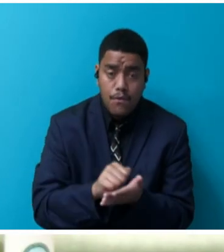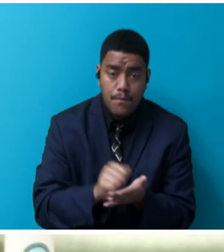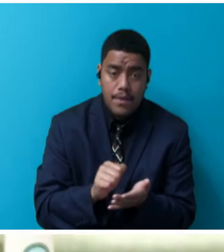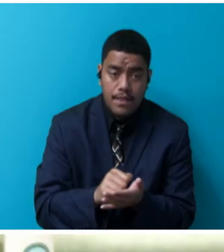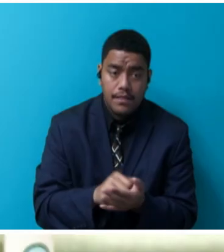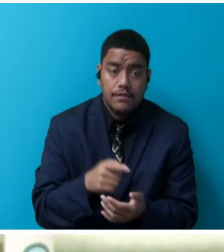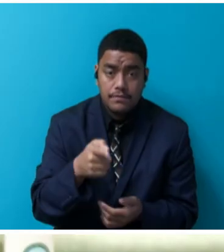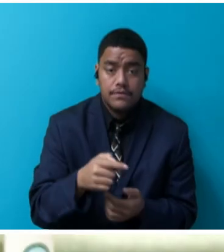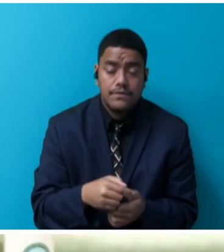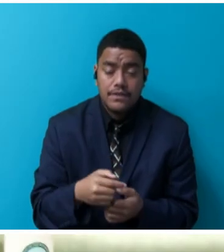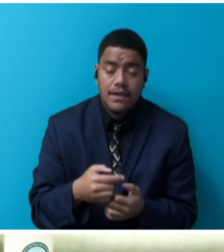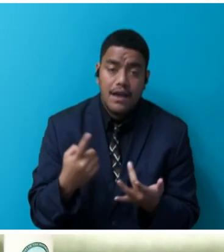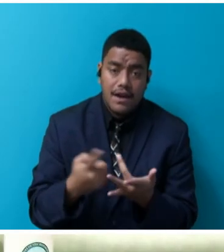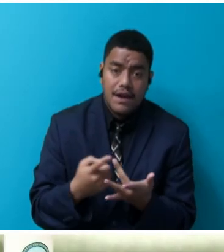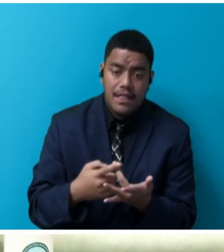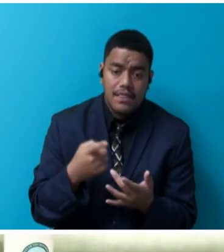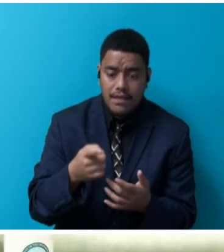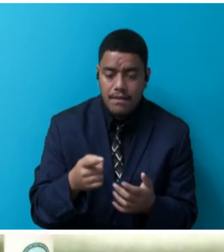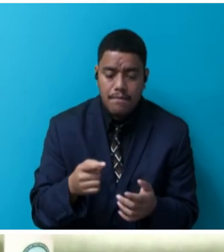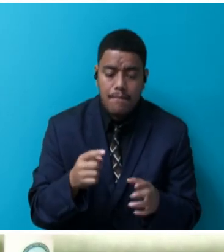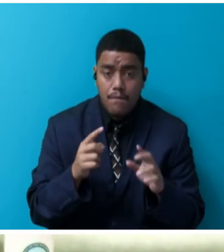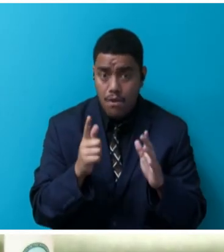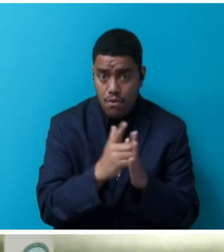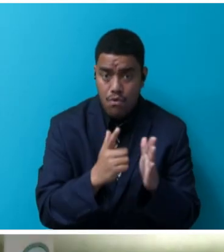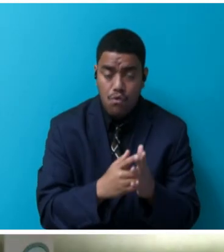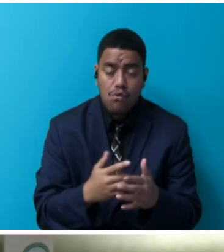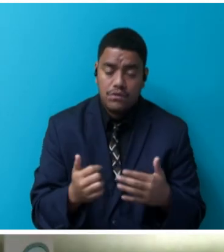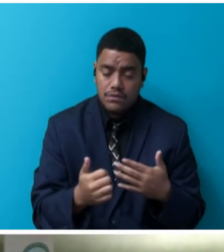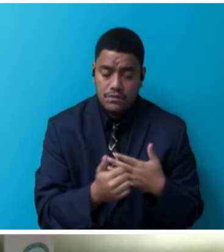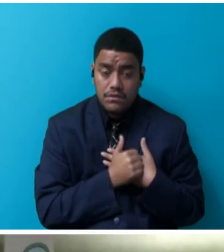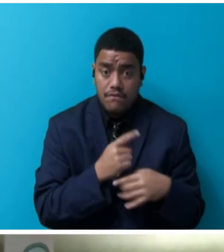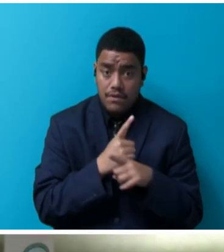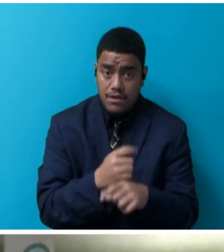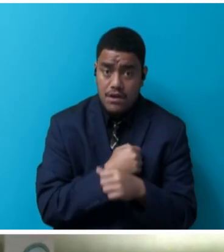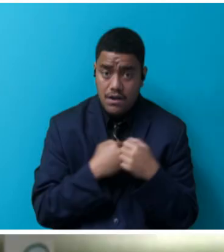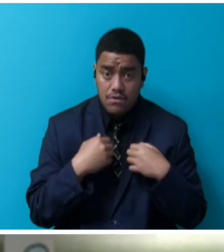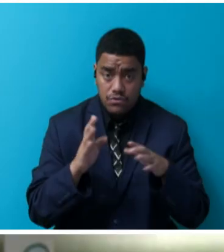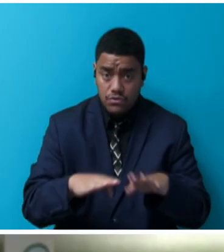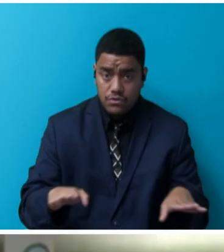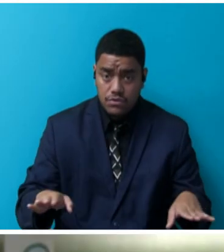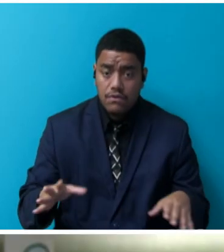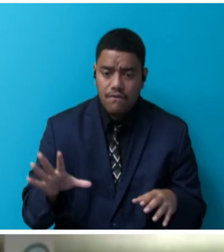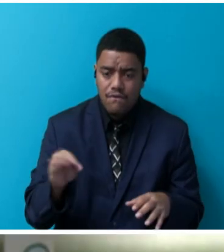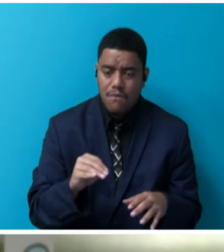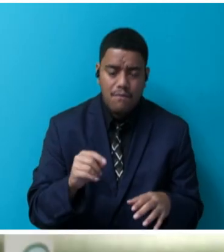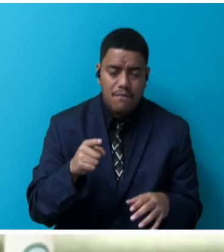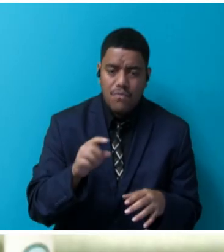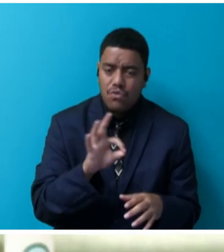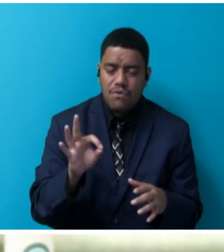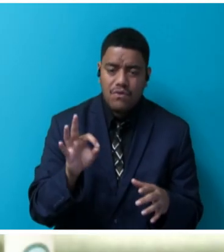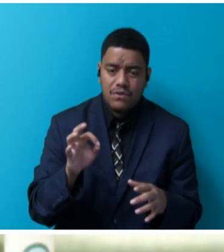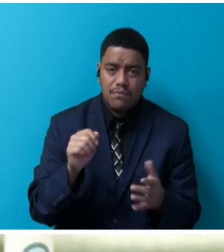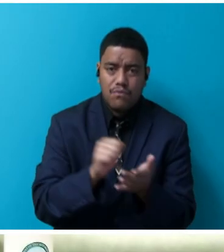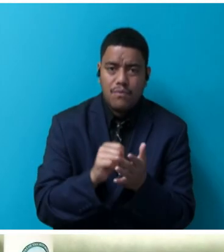could be another effective layer in safeguarding our children from inappropriate content. At the same time,